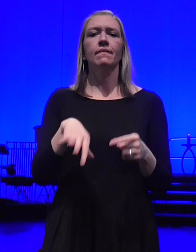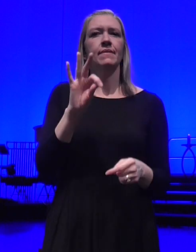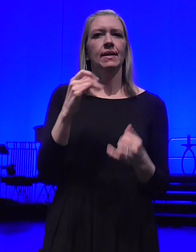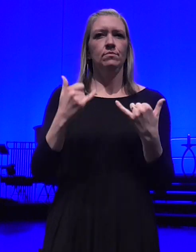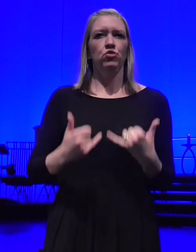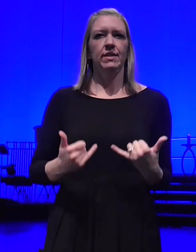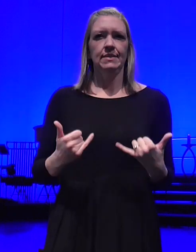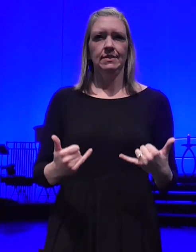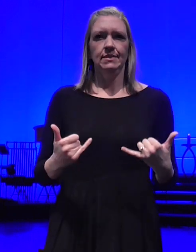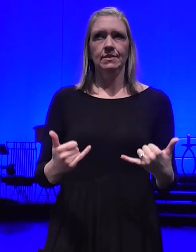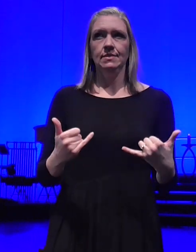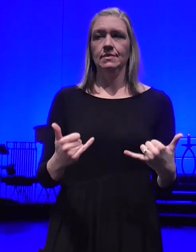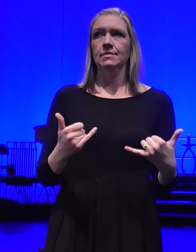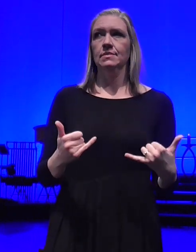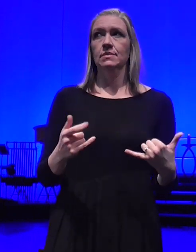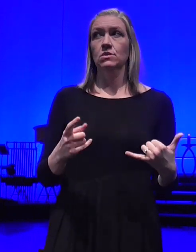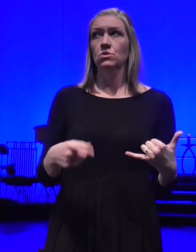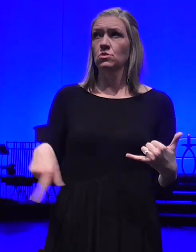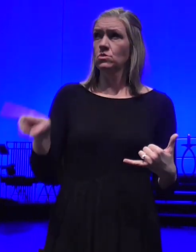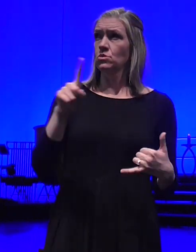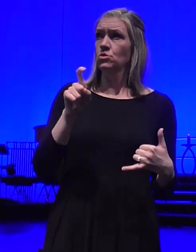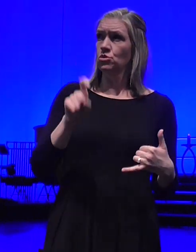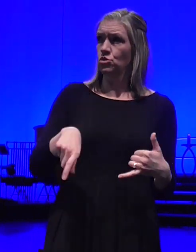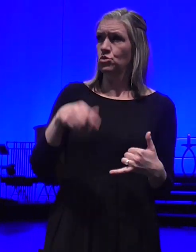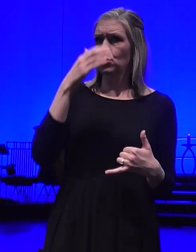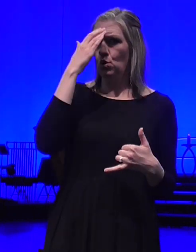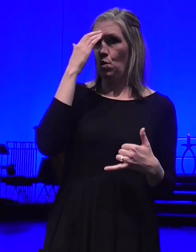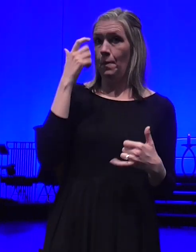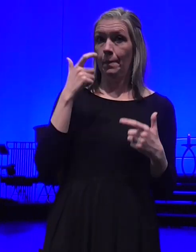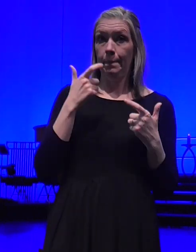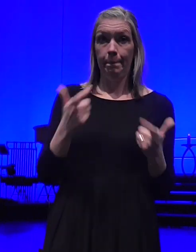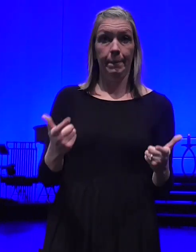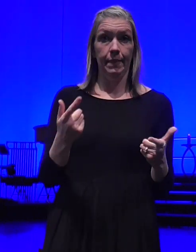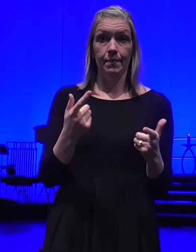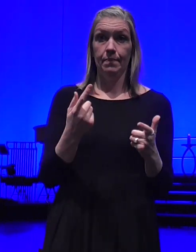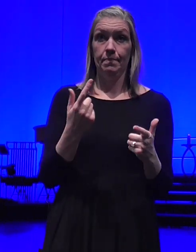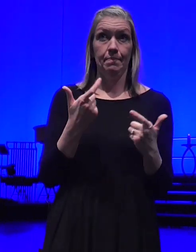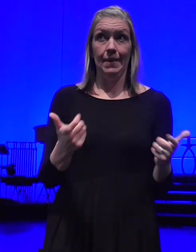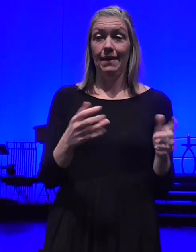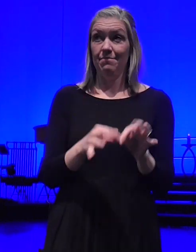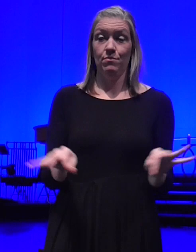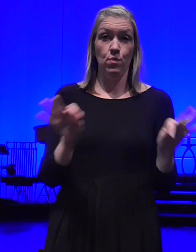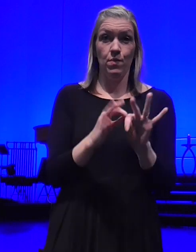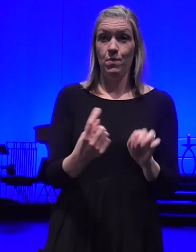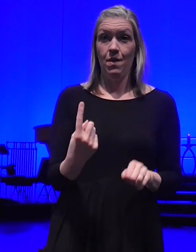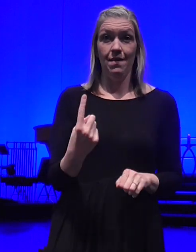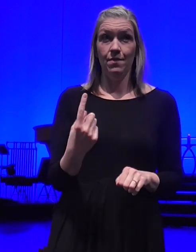present. And you all should know what the big one is.